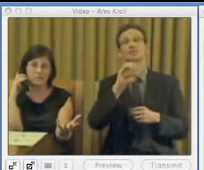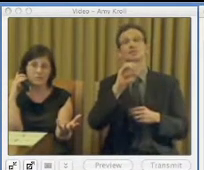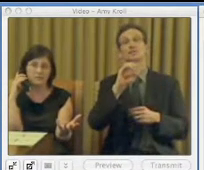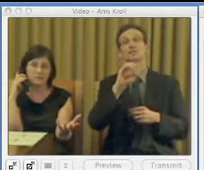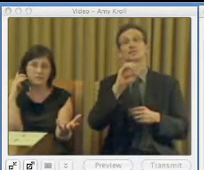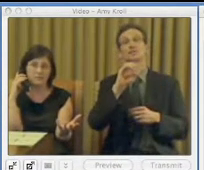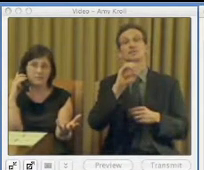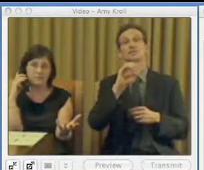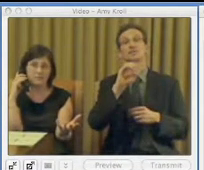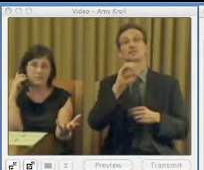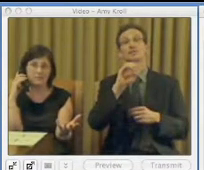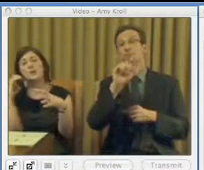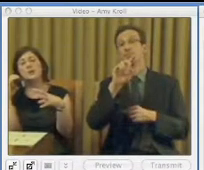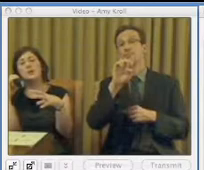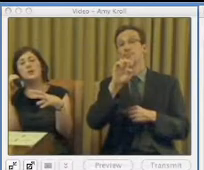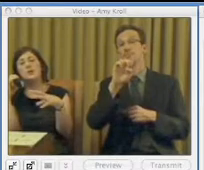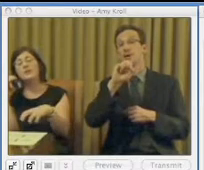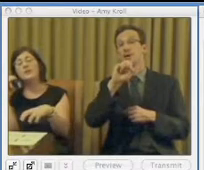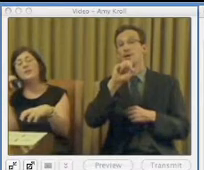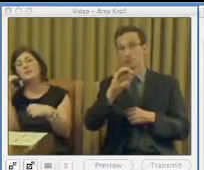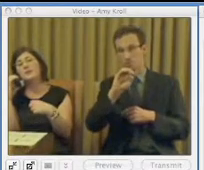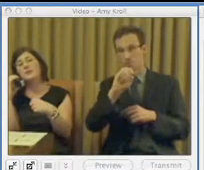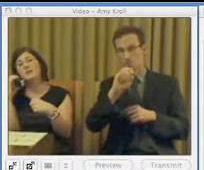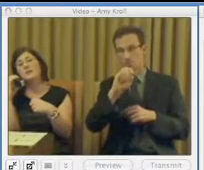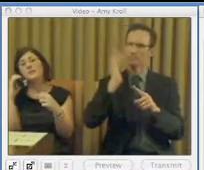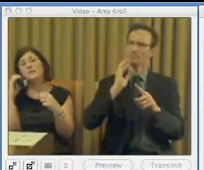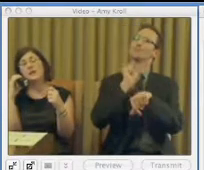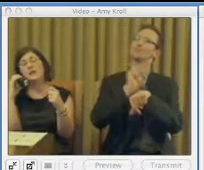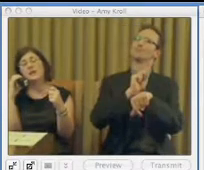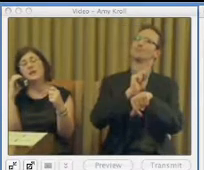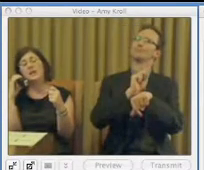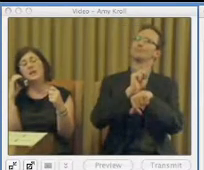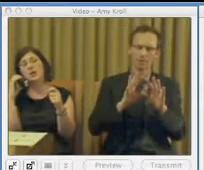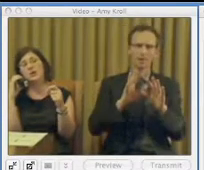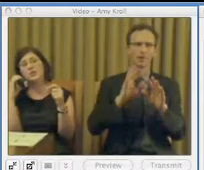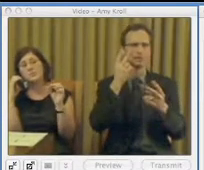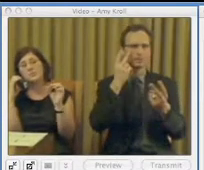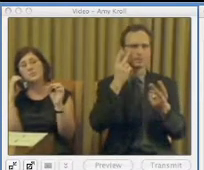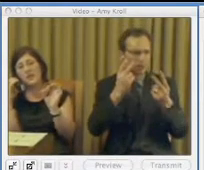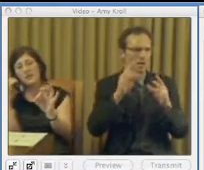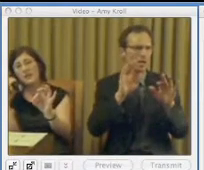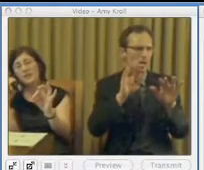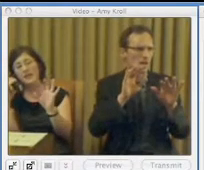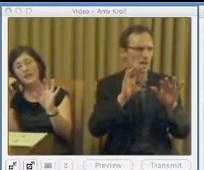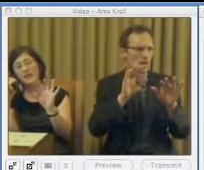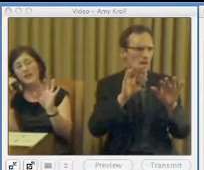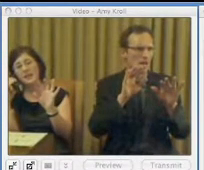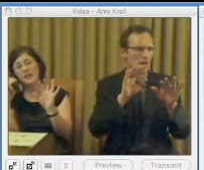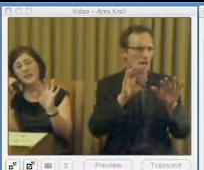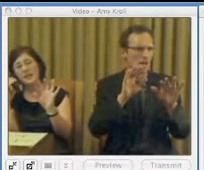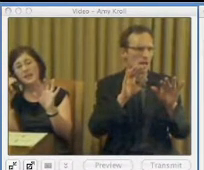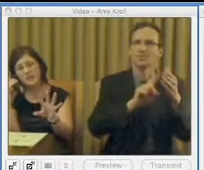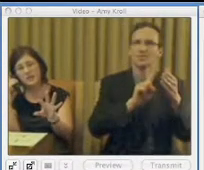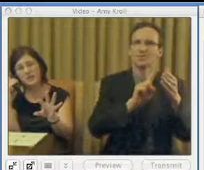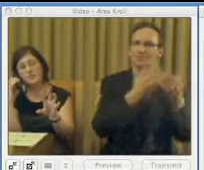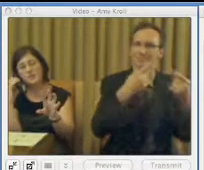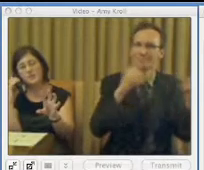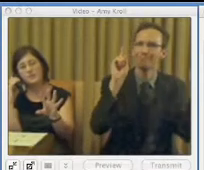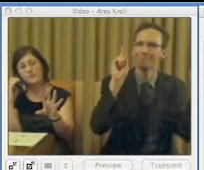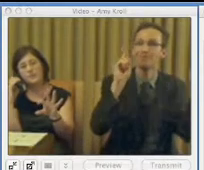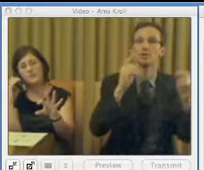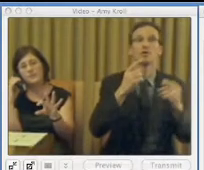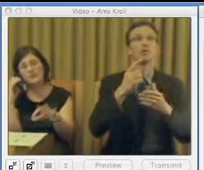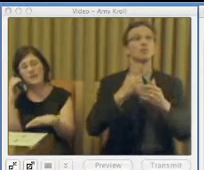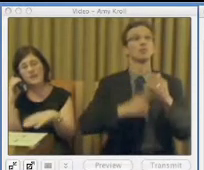as an interpreter. So often the research that changes our thinking, that pushes